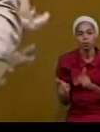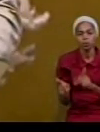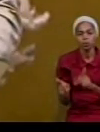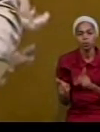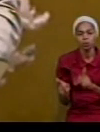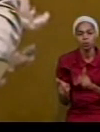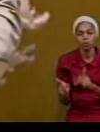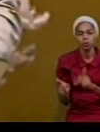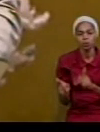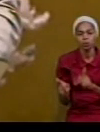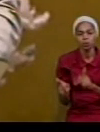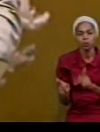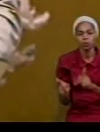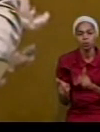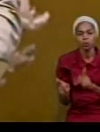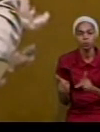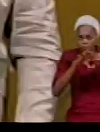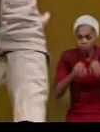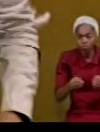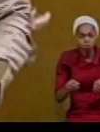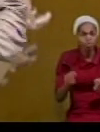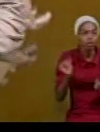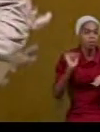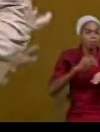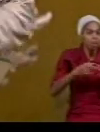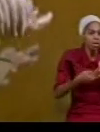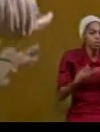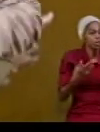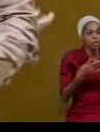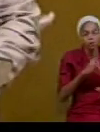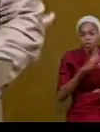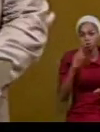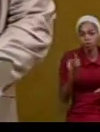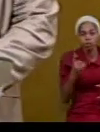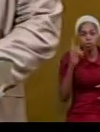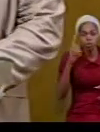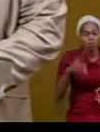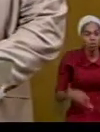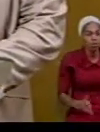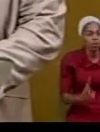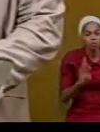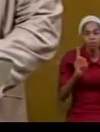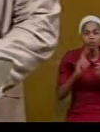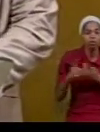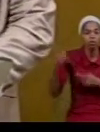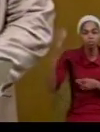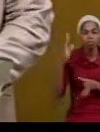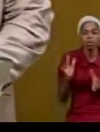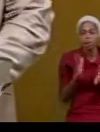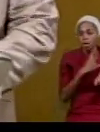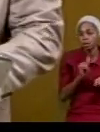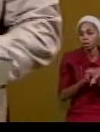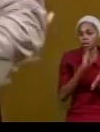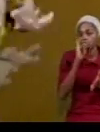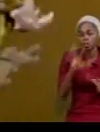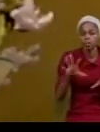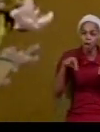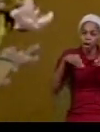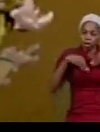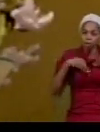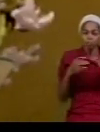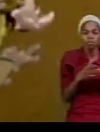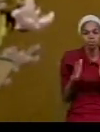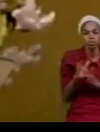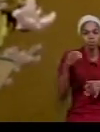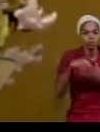God, and that is by receiving Christ as Lord and Savior and following the path that he has set up for us. In fact,